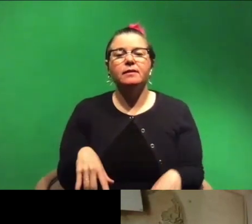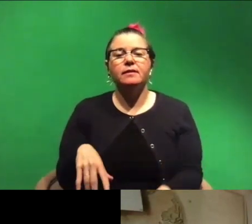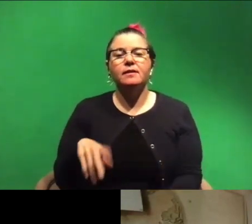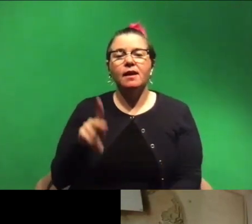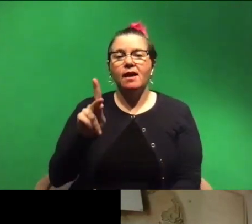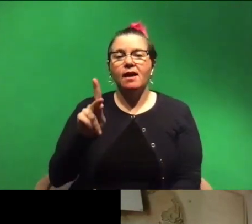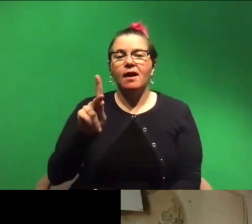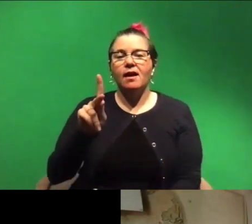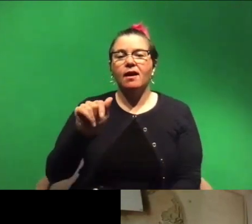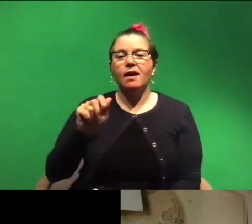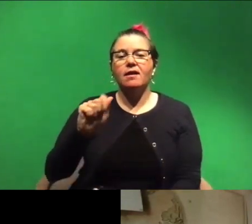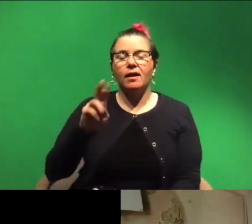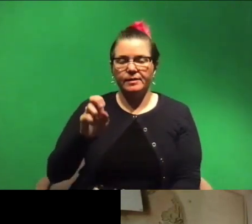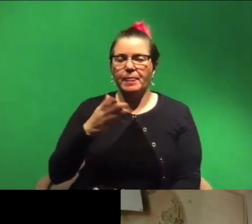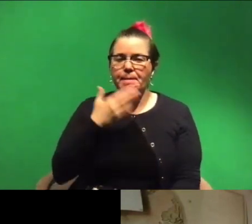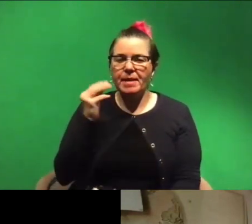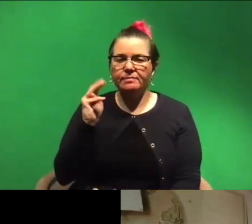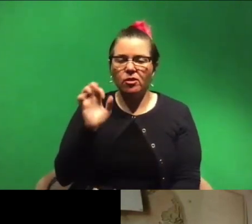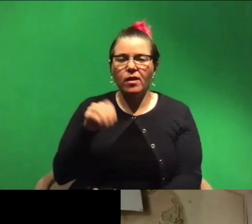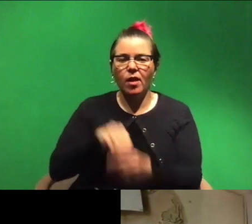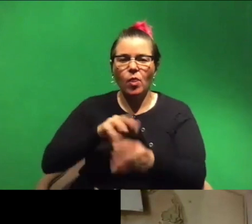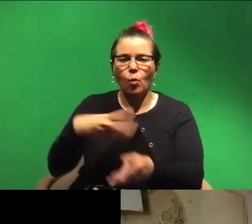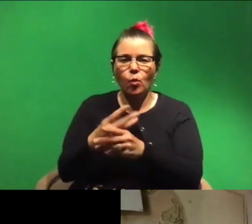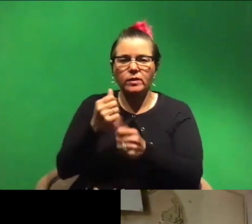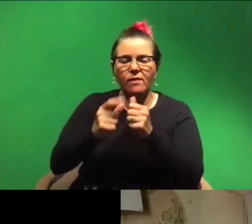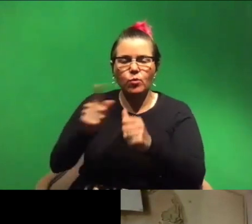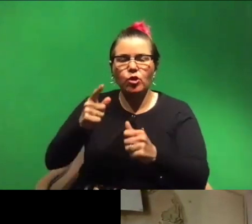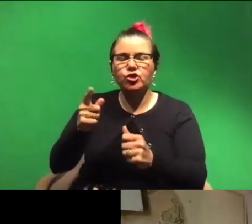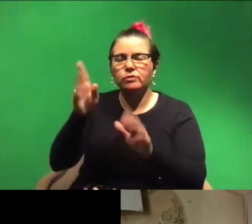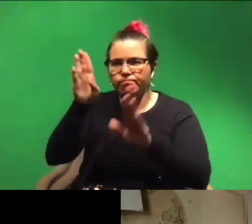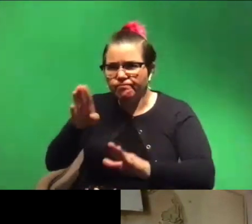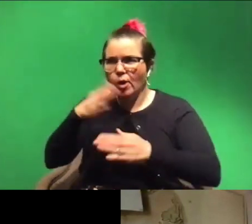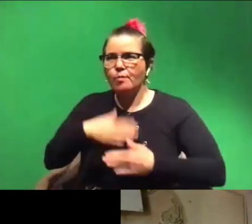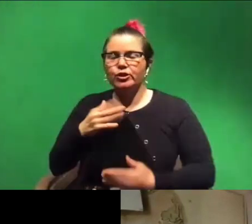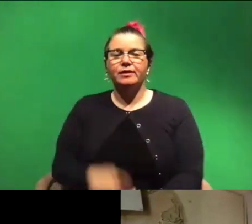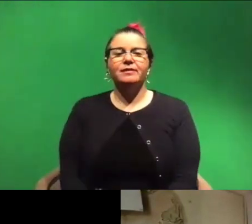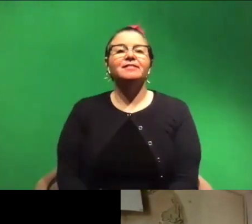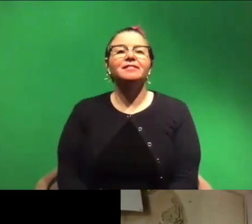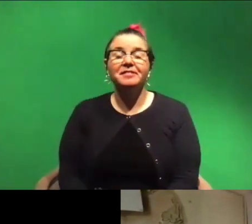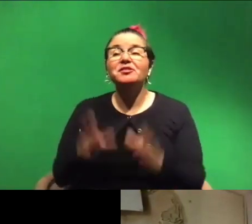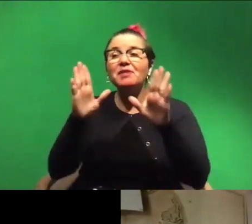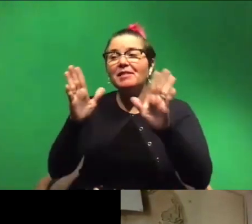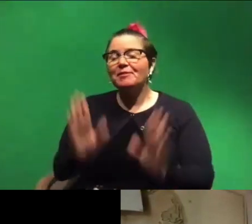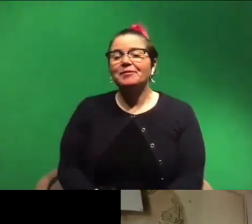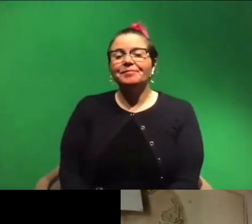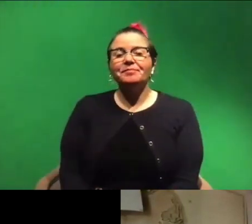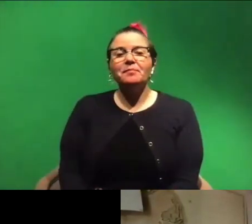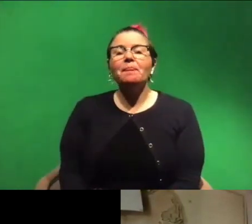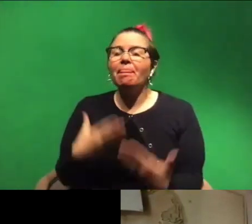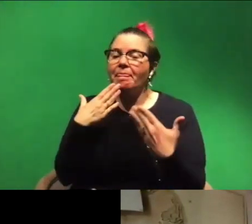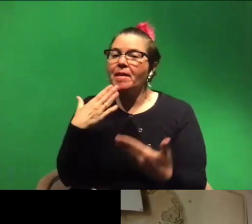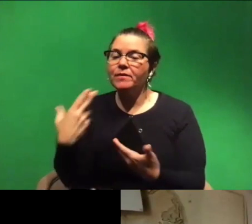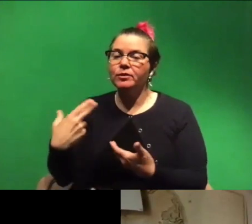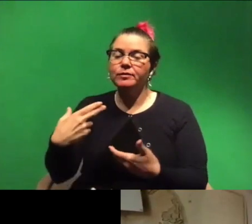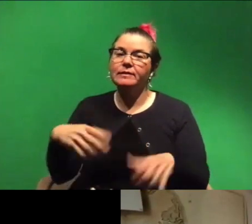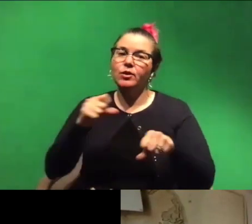is the best mineral in the world and everybody should be appreciative of it. That's great. Okay, that's wonderful. Well, thank you so much for taking